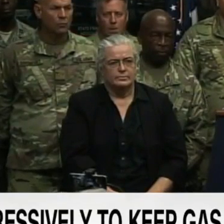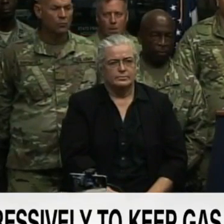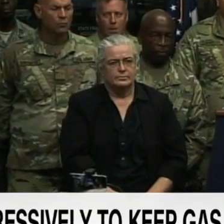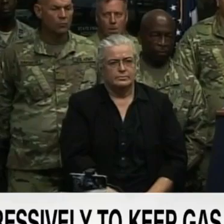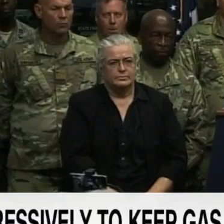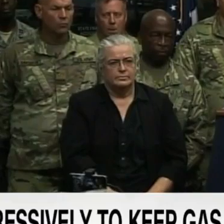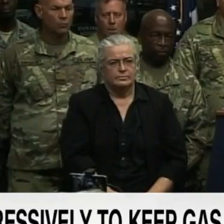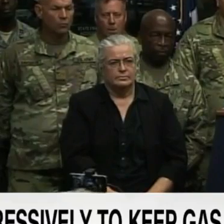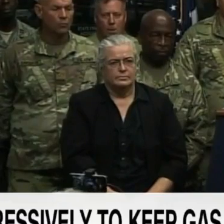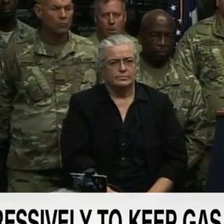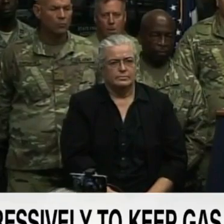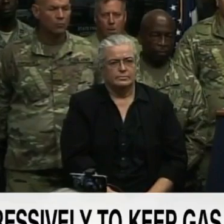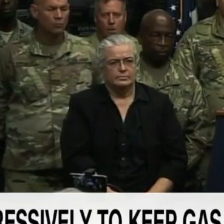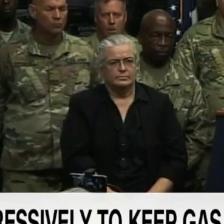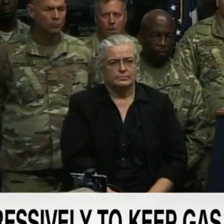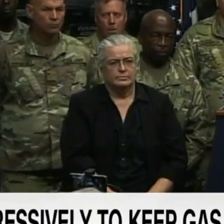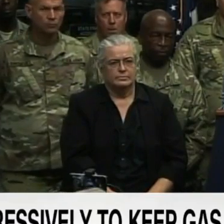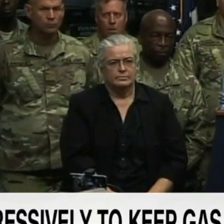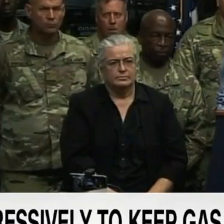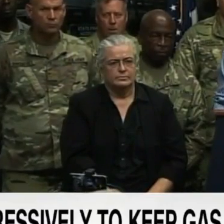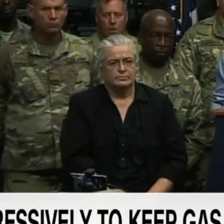por su familia.